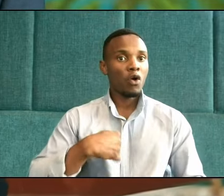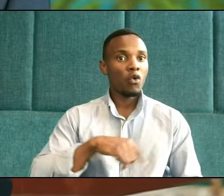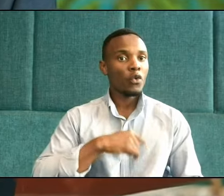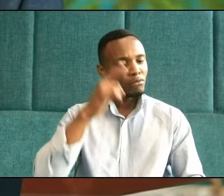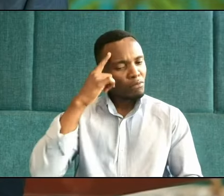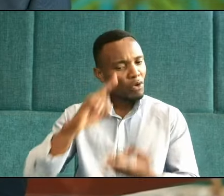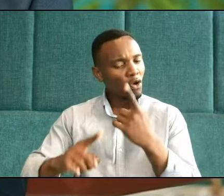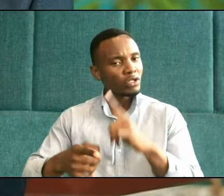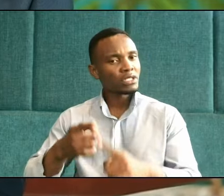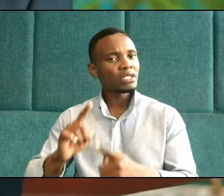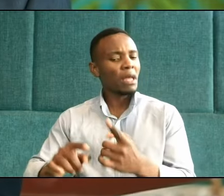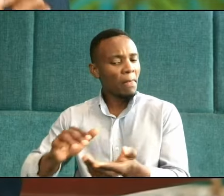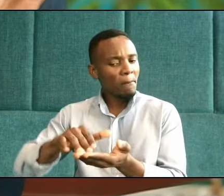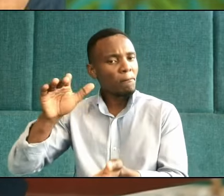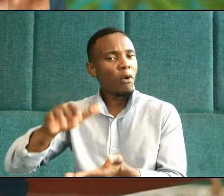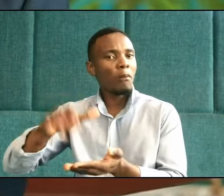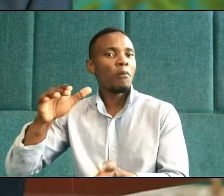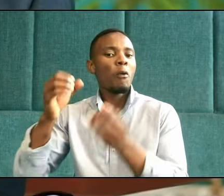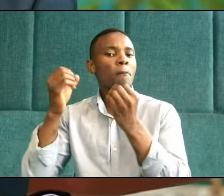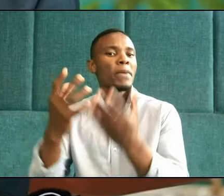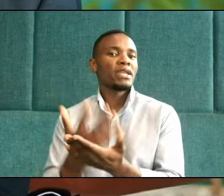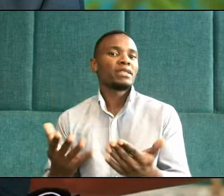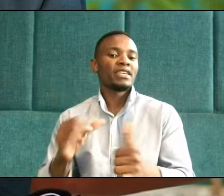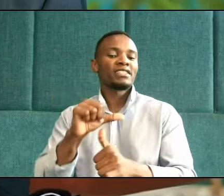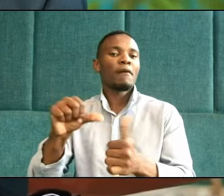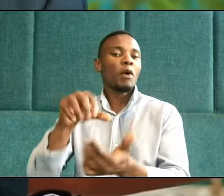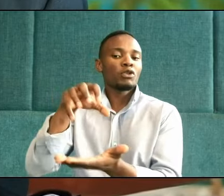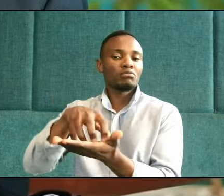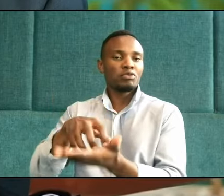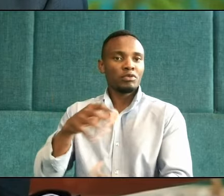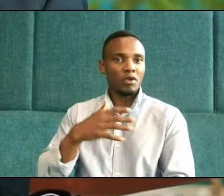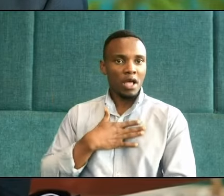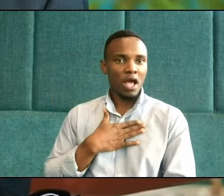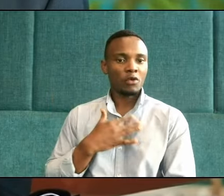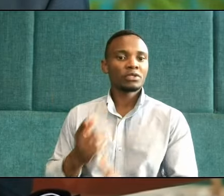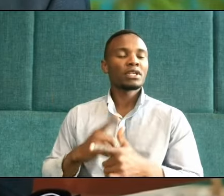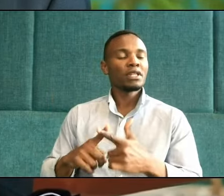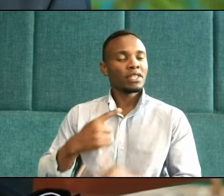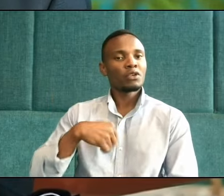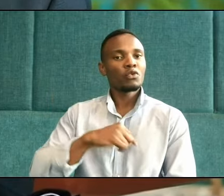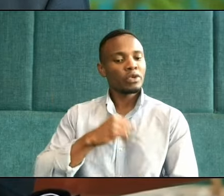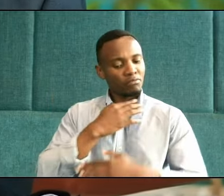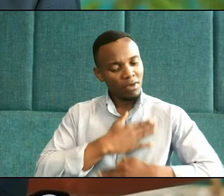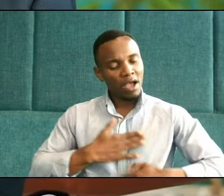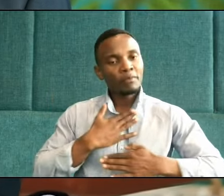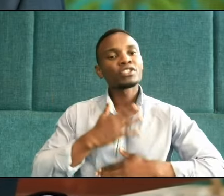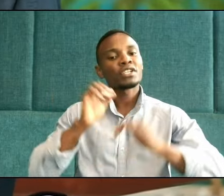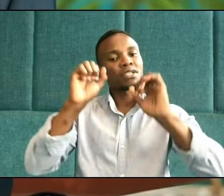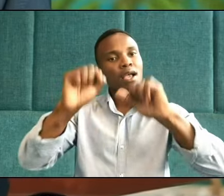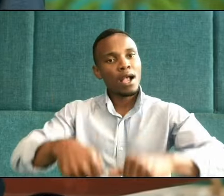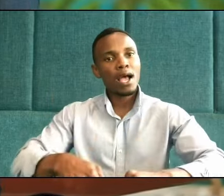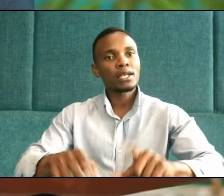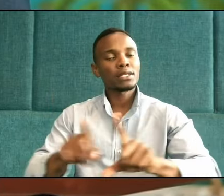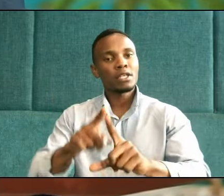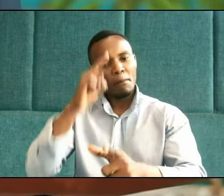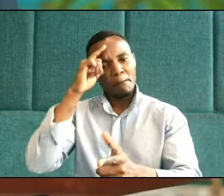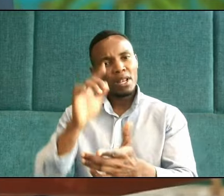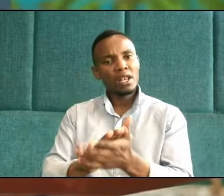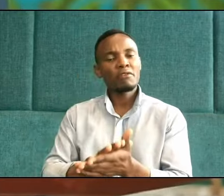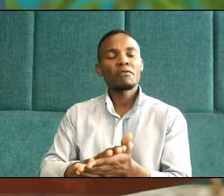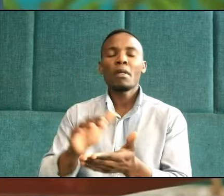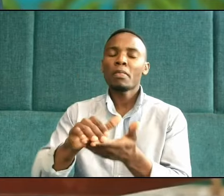much more about our status in order to be able to appreciate and believe the much more